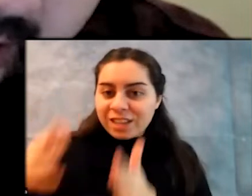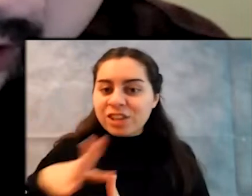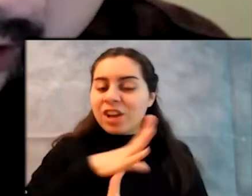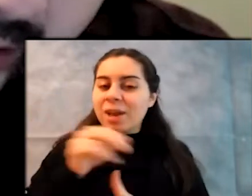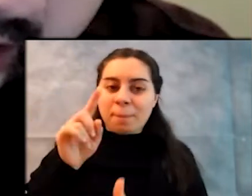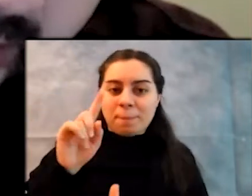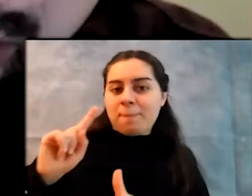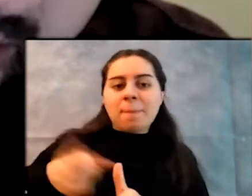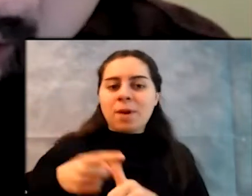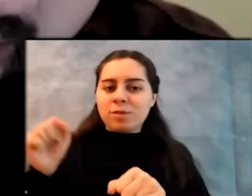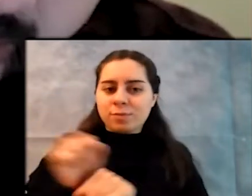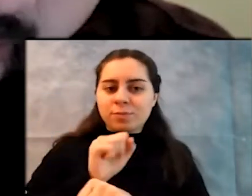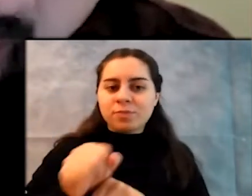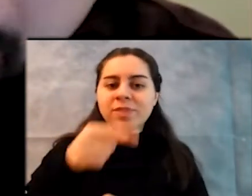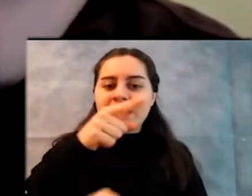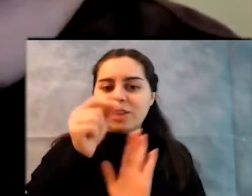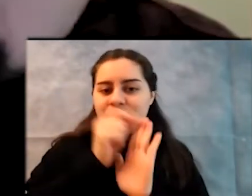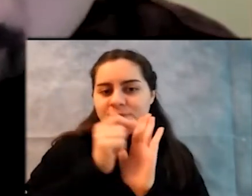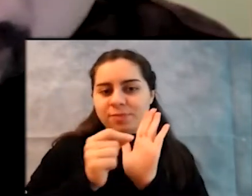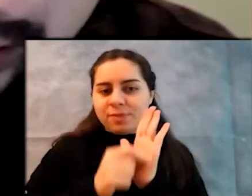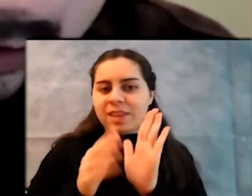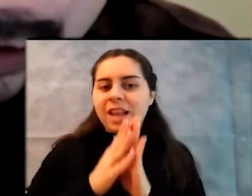by Leo Espinosa.